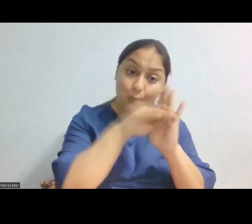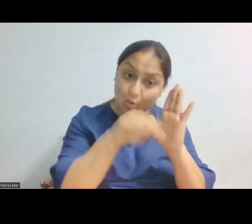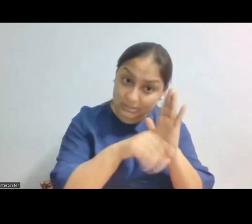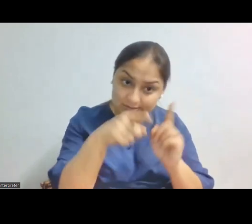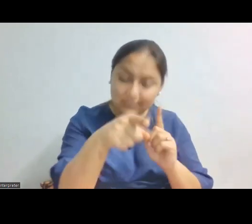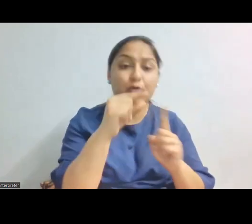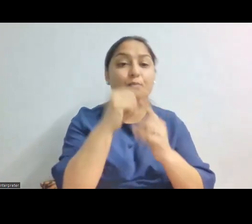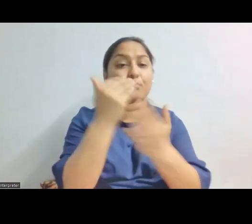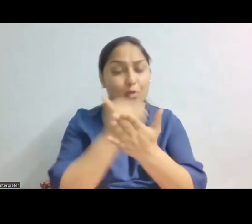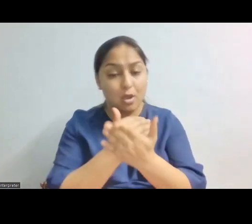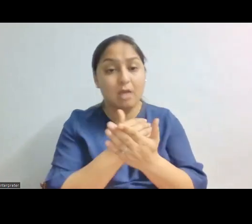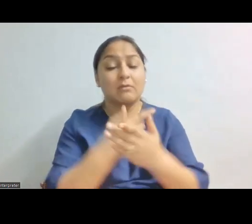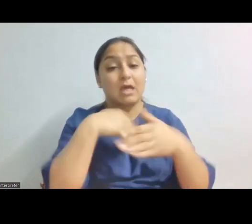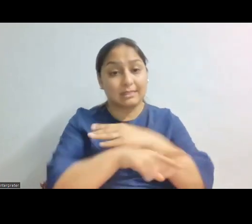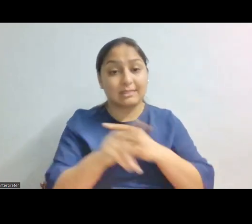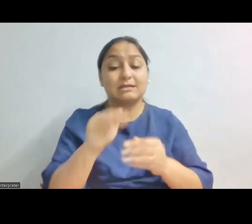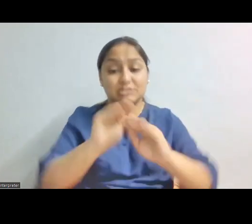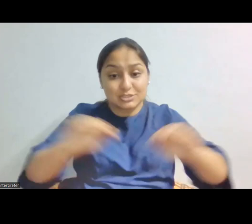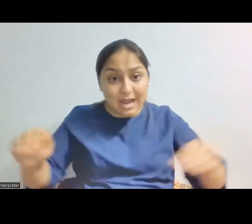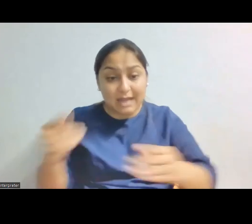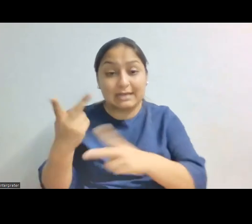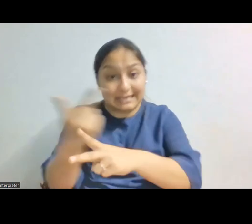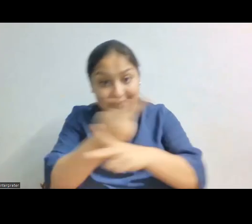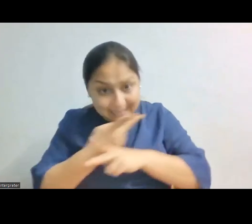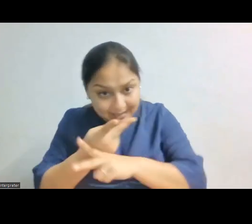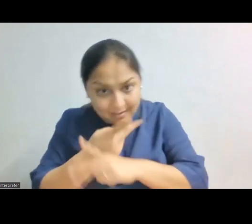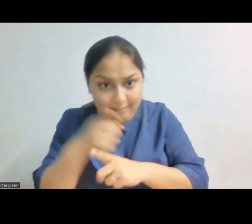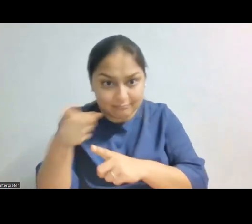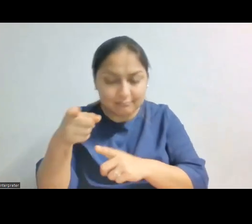of childcare was another recommendation that was made.